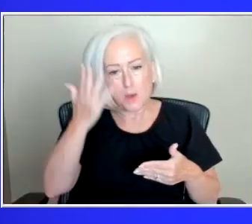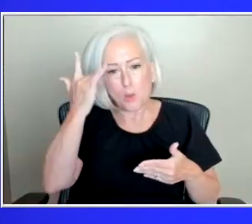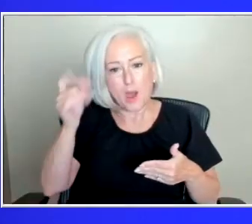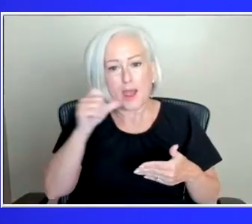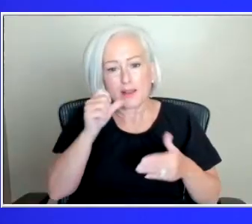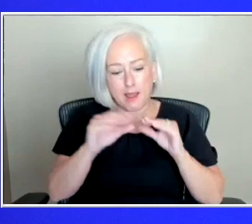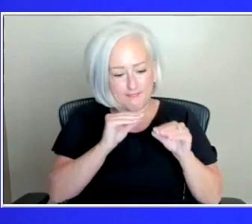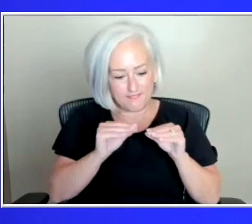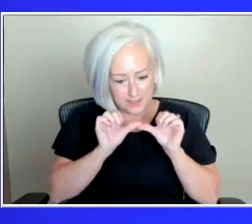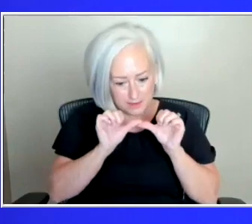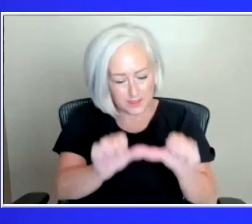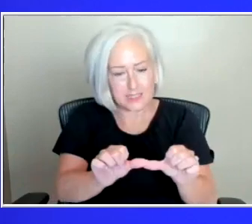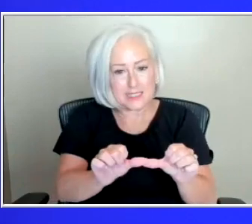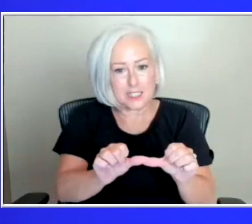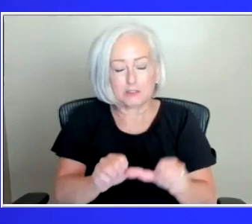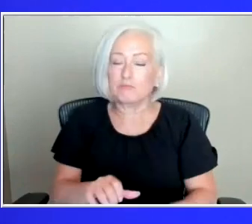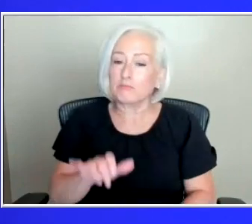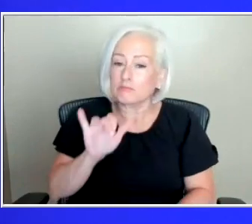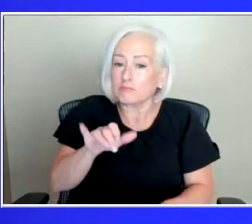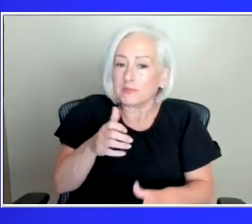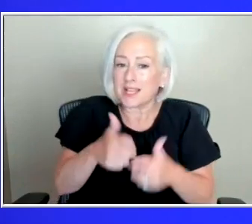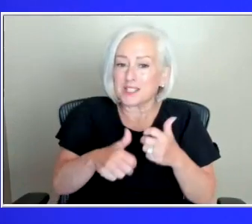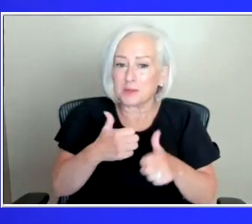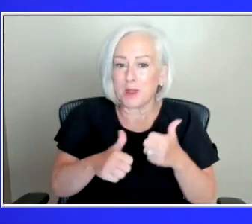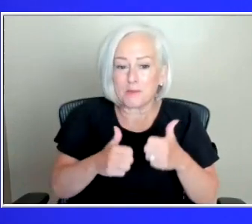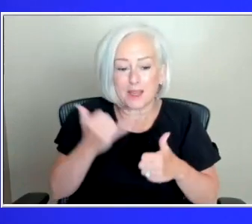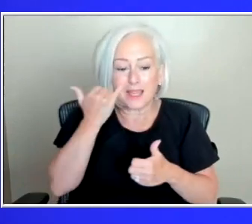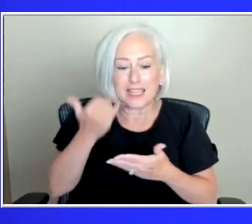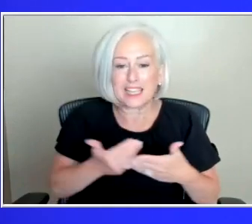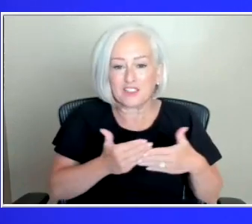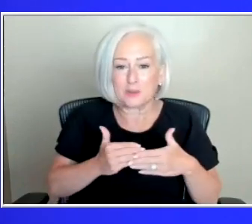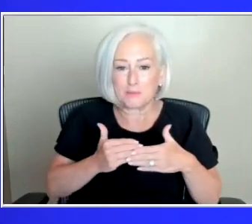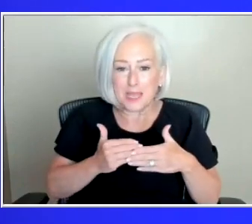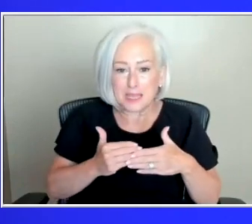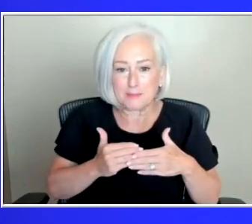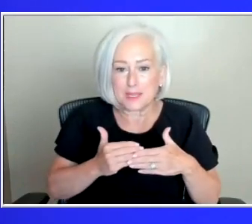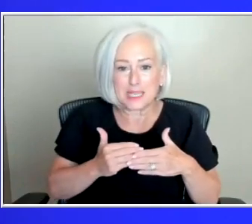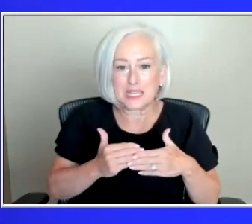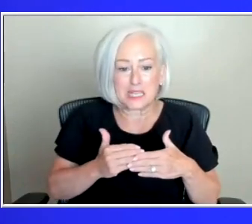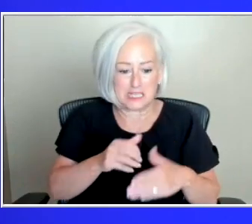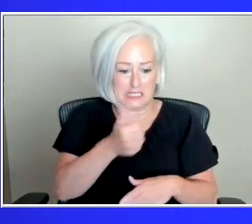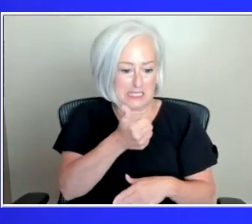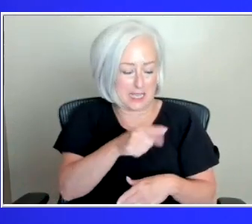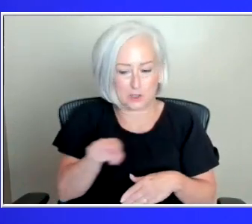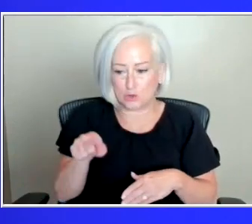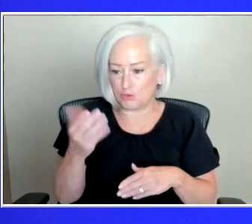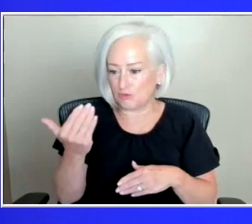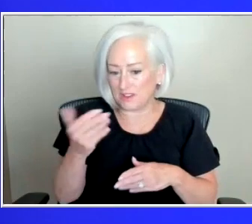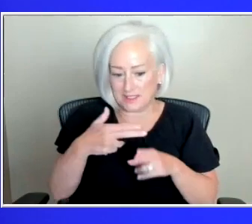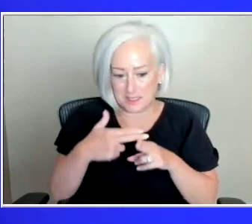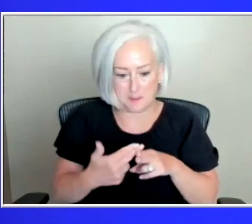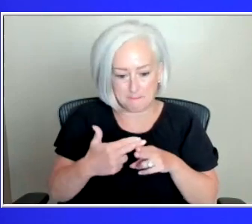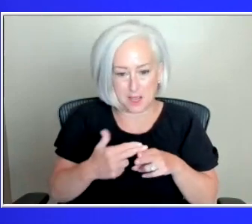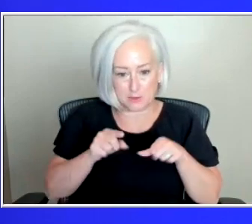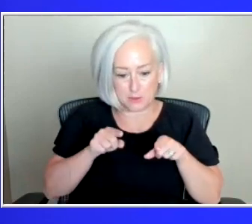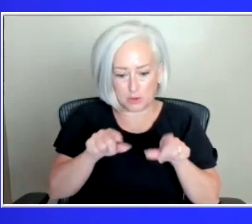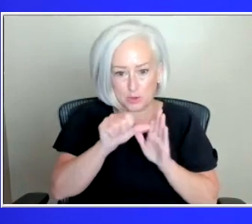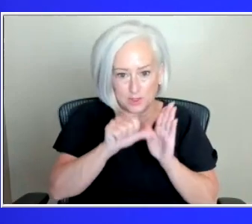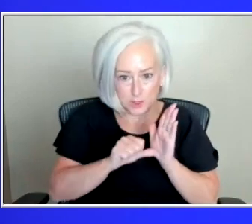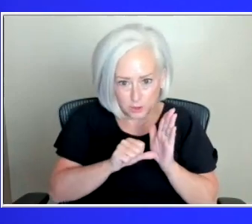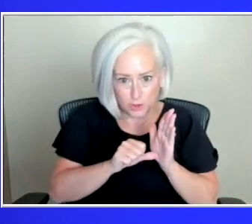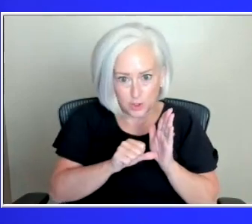when they're, they weigh no more than 10 or 15 pounds at the time that they have surgery, and you've got the correlative size of the valve